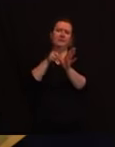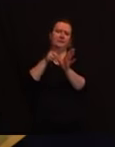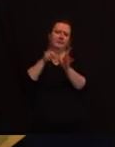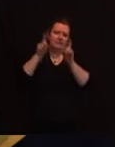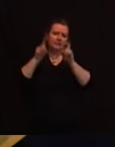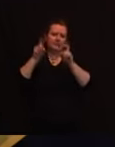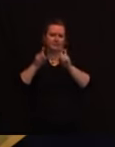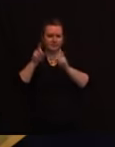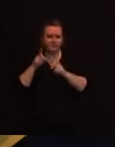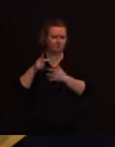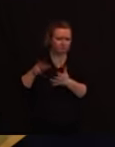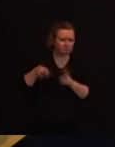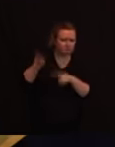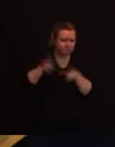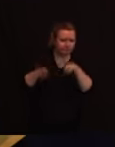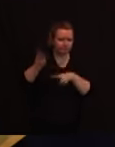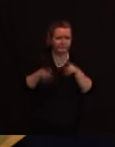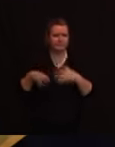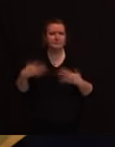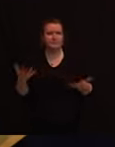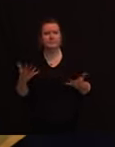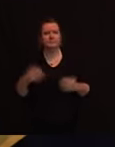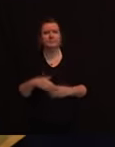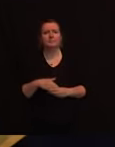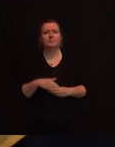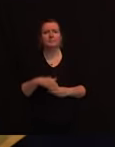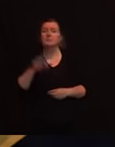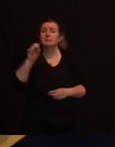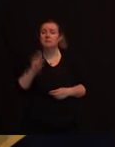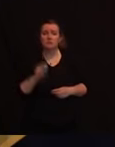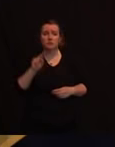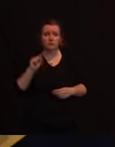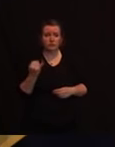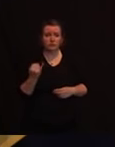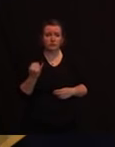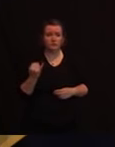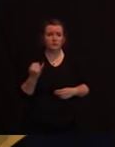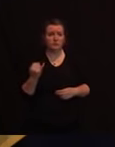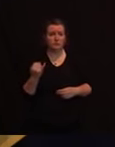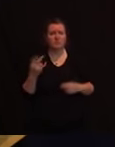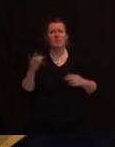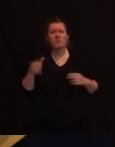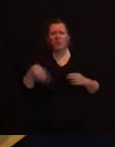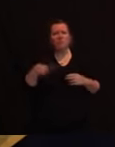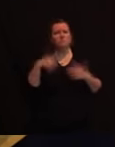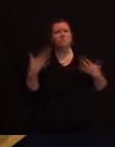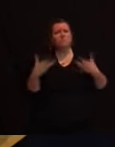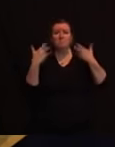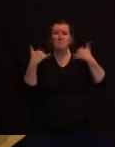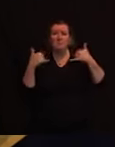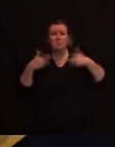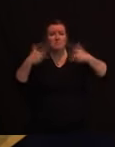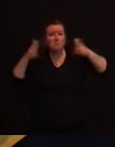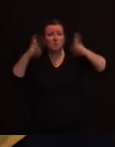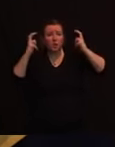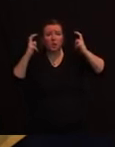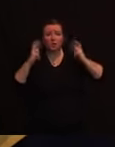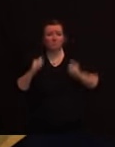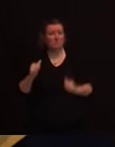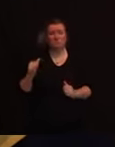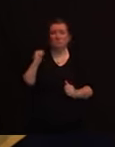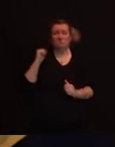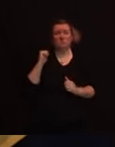In Lindenwood, a subject was charged for refusing to leave and disperse from a basketball court that was closed.